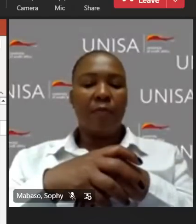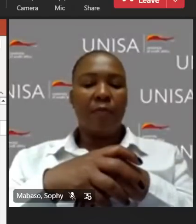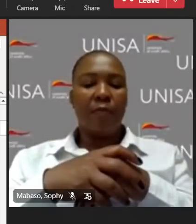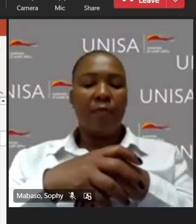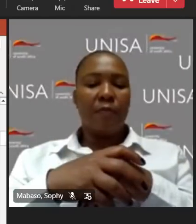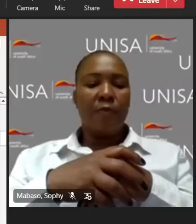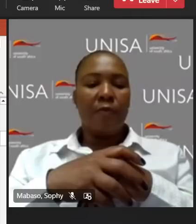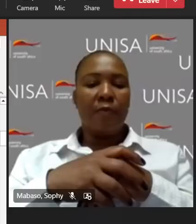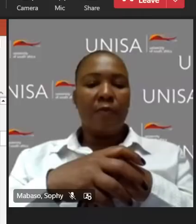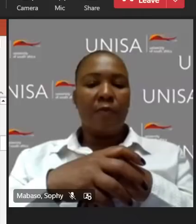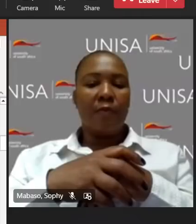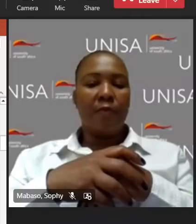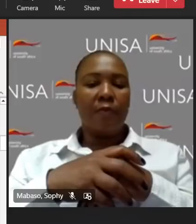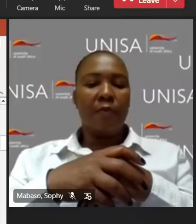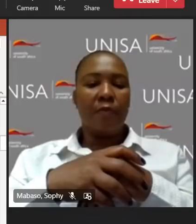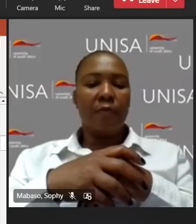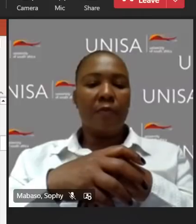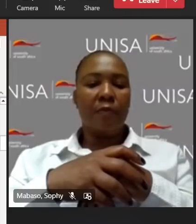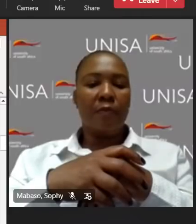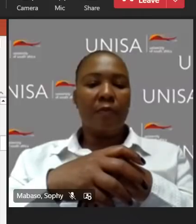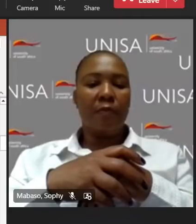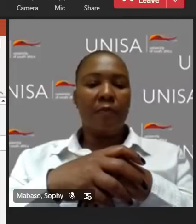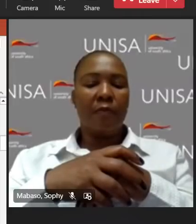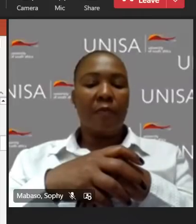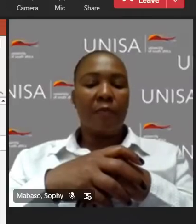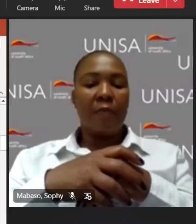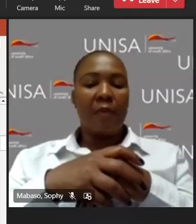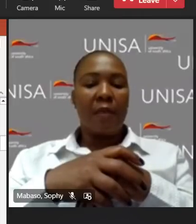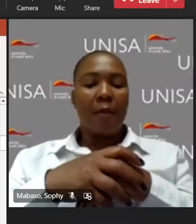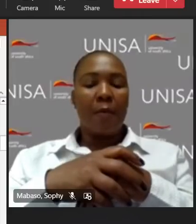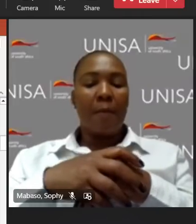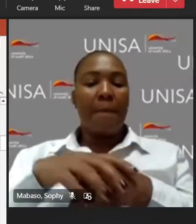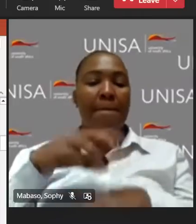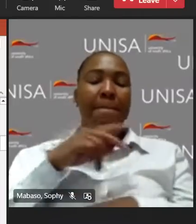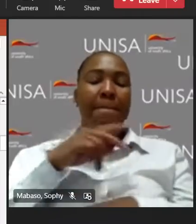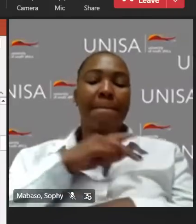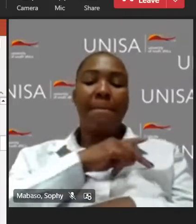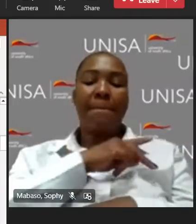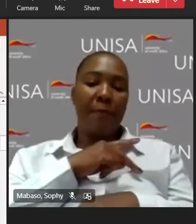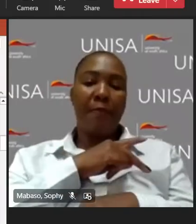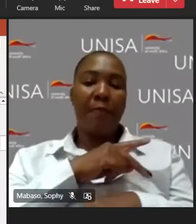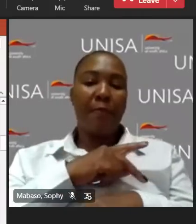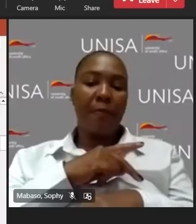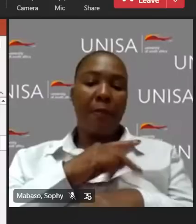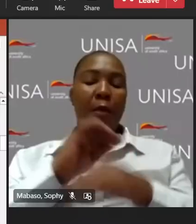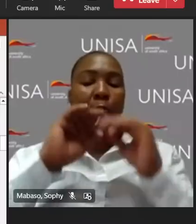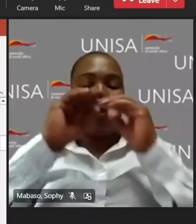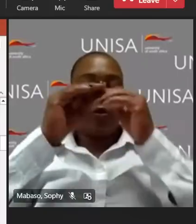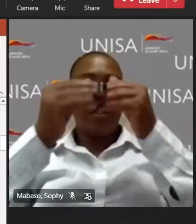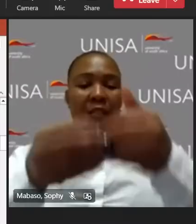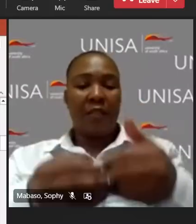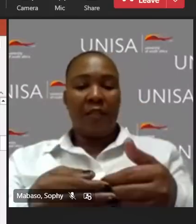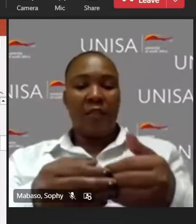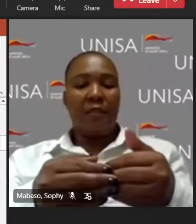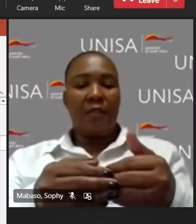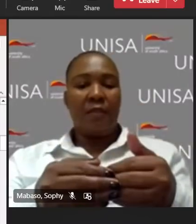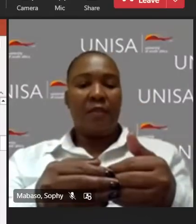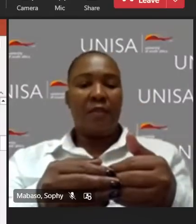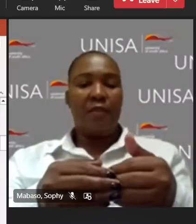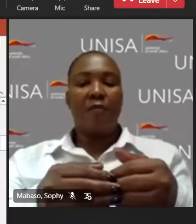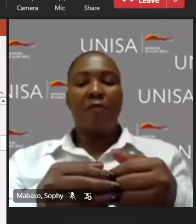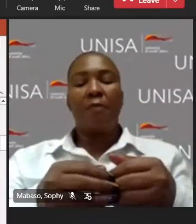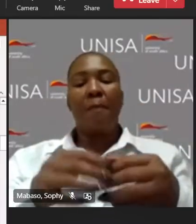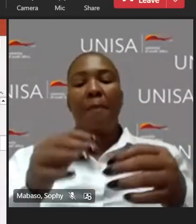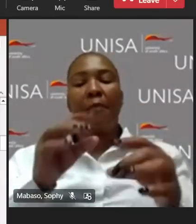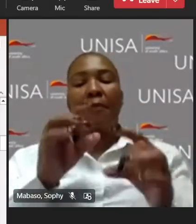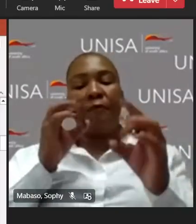Okay, next to the next slide. Copy Act. Copy Act is it's protection of personal